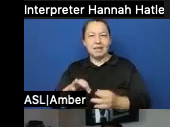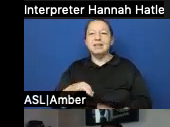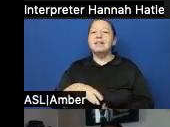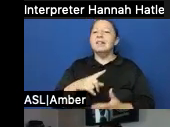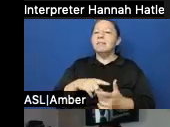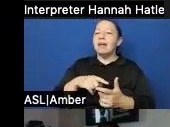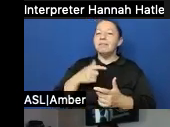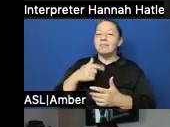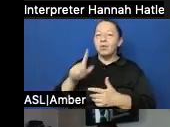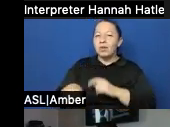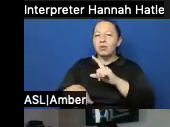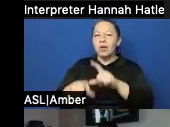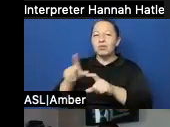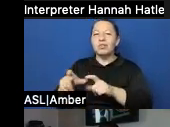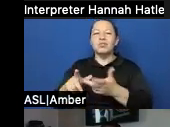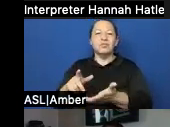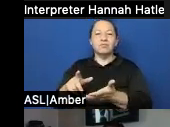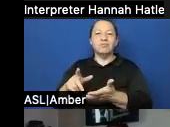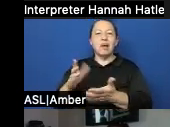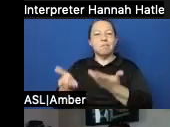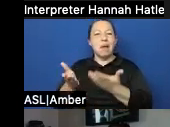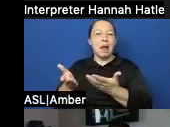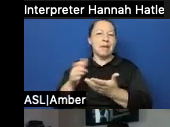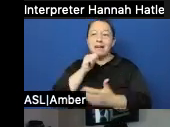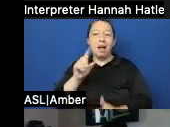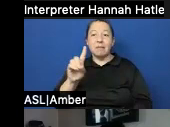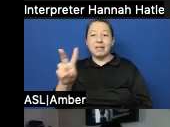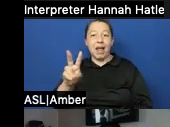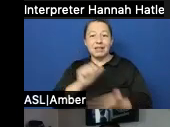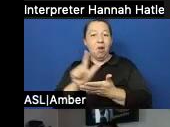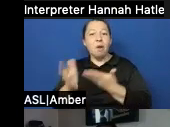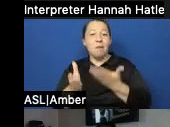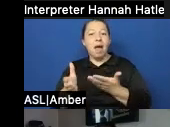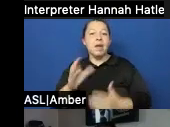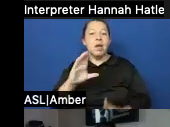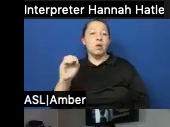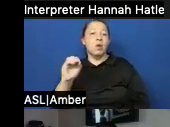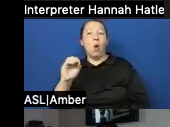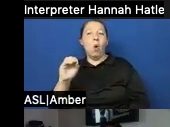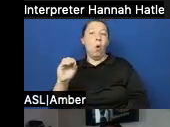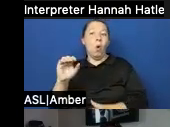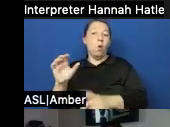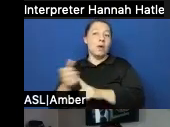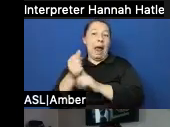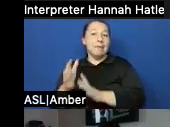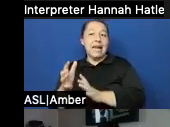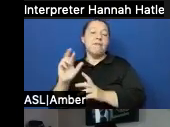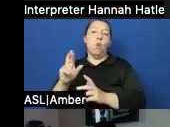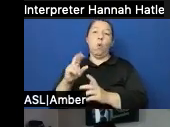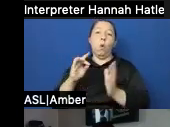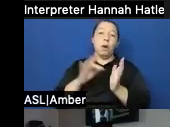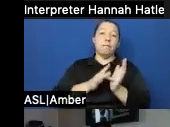conversations may not be domestic violence at all. They could be held captive or exploited or in a sex trafficking relationship where